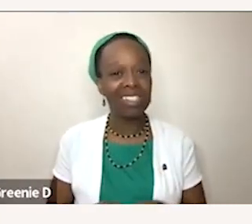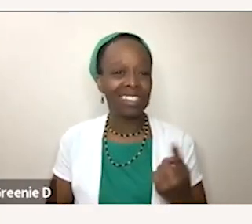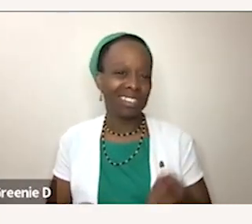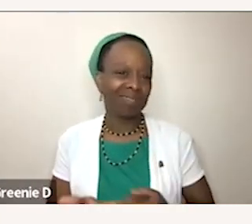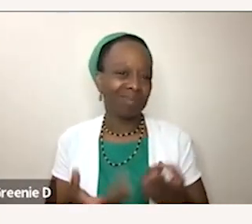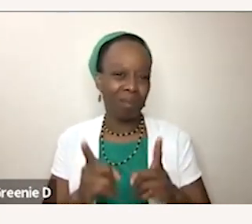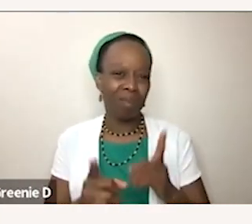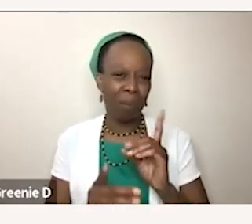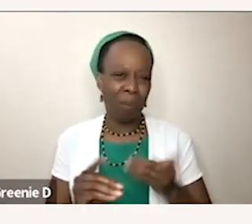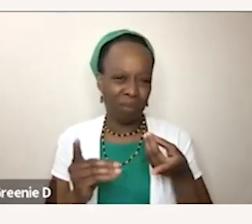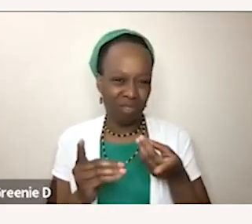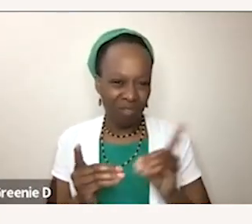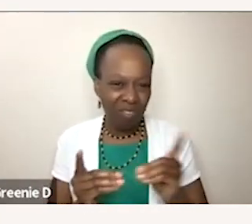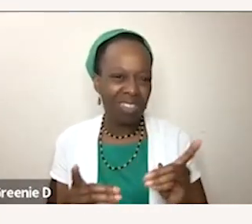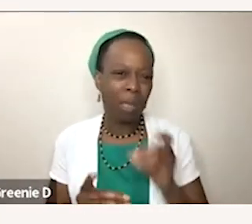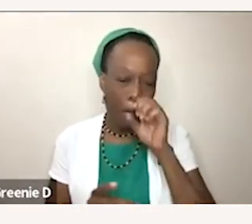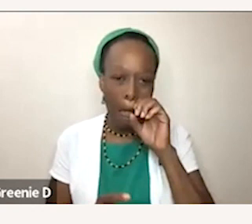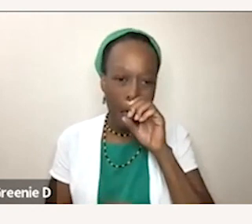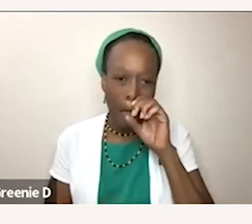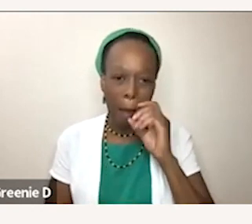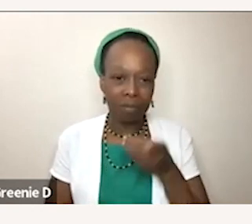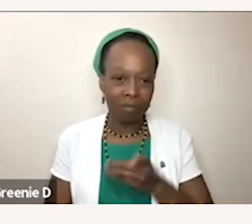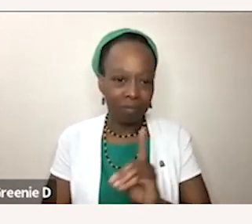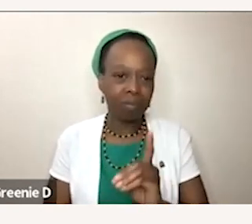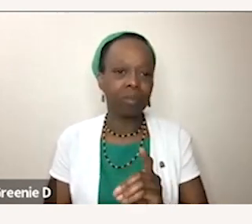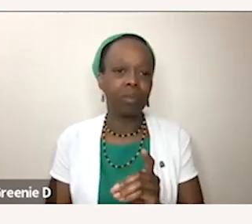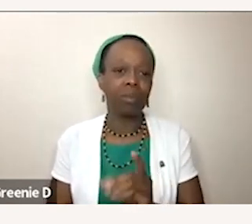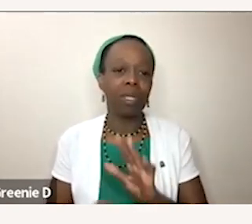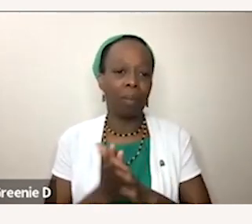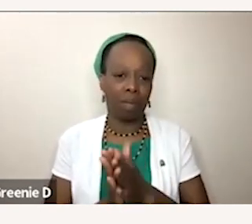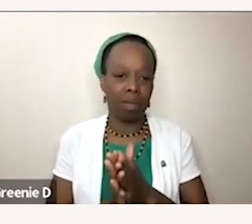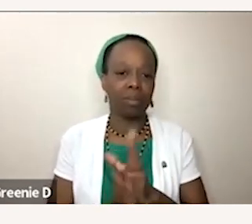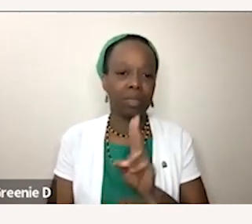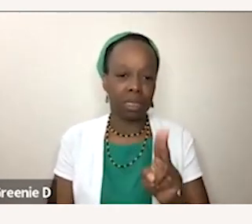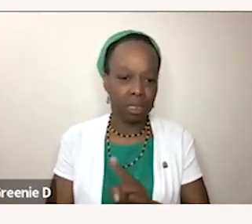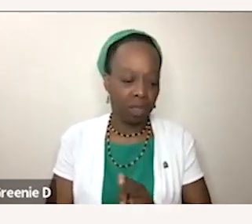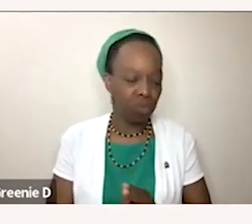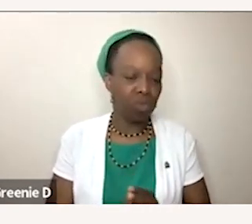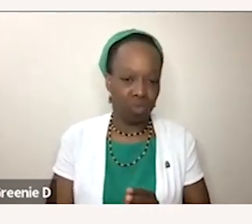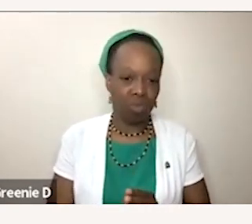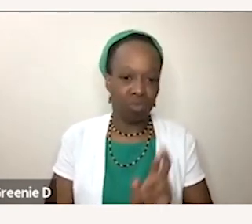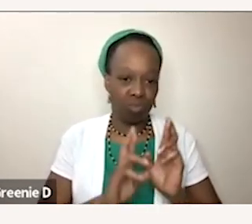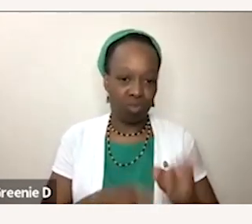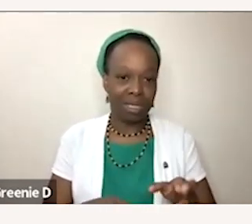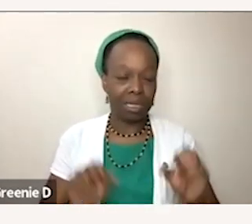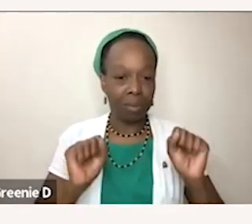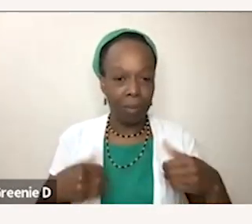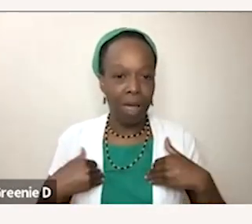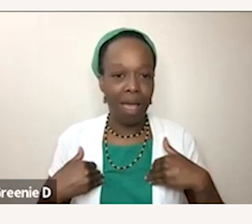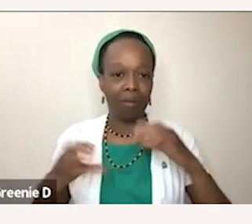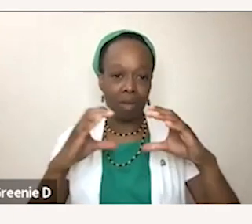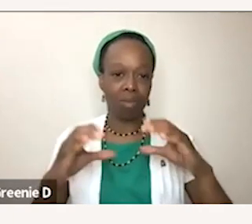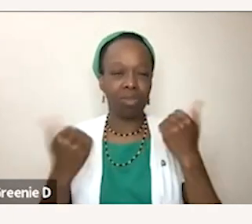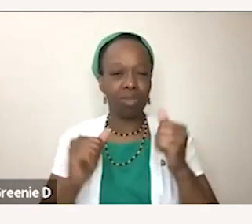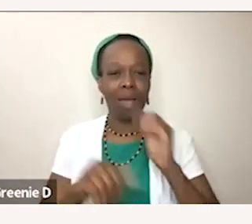people being defensive is sort of almost a natural reaction sometimes, and sort of giving permission to be able to have conversations, trying to create a safe